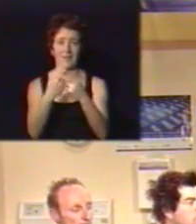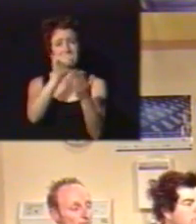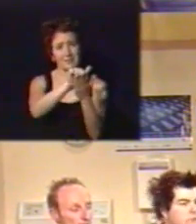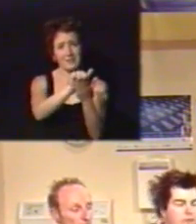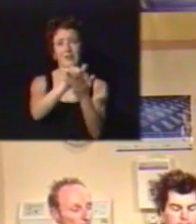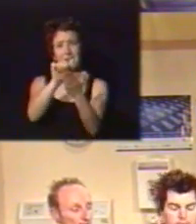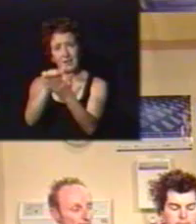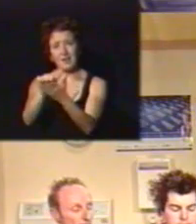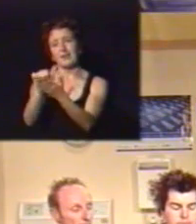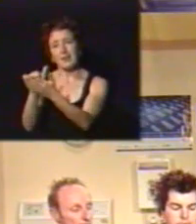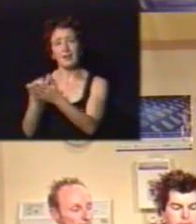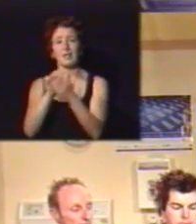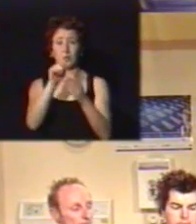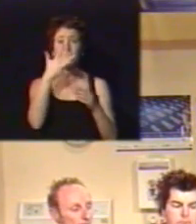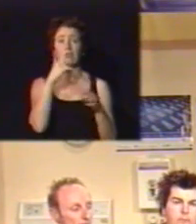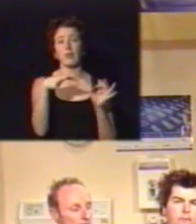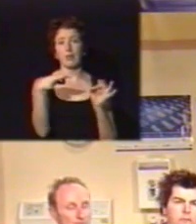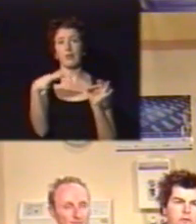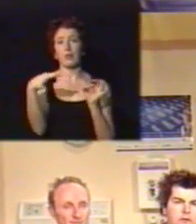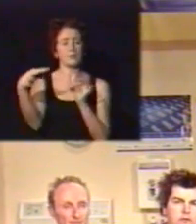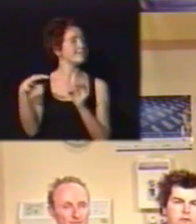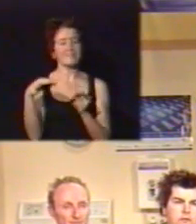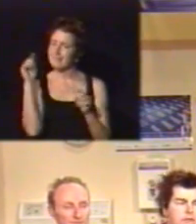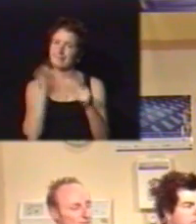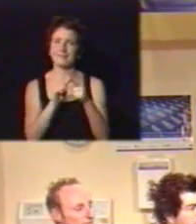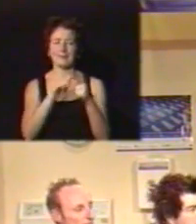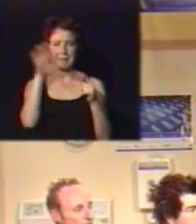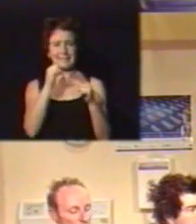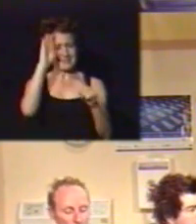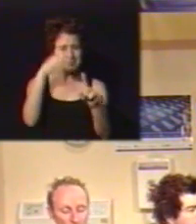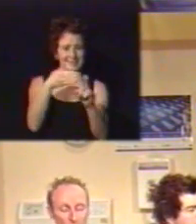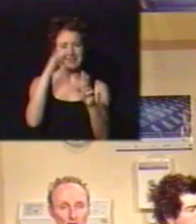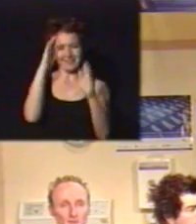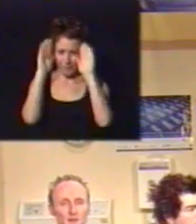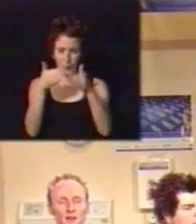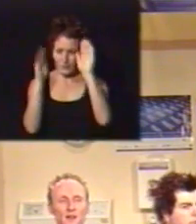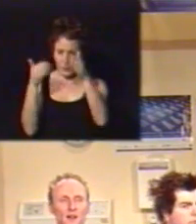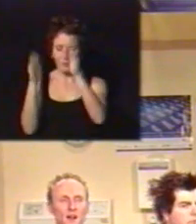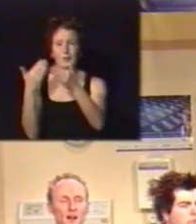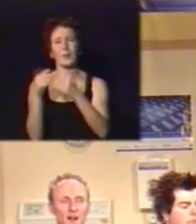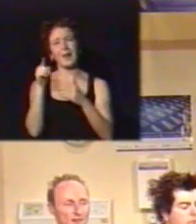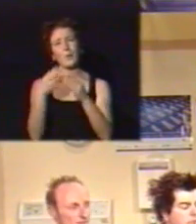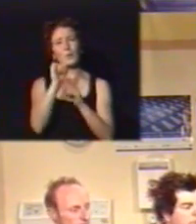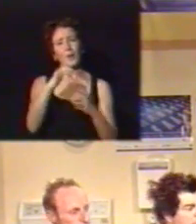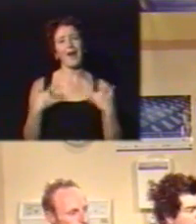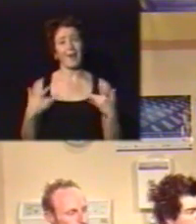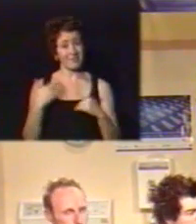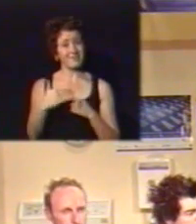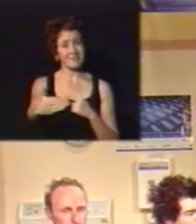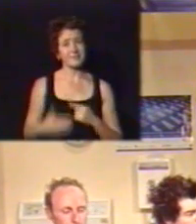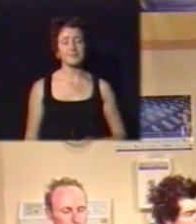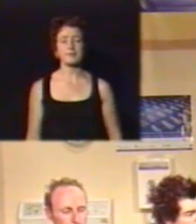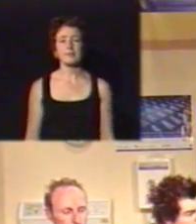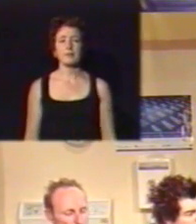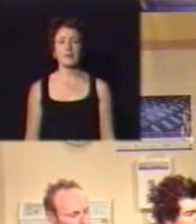off and live your life, and that's basically what I want to say. Anyone else got anything quickly they want to say? I just